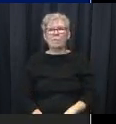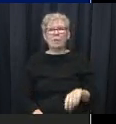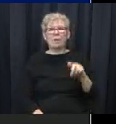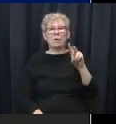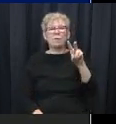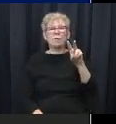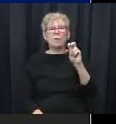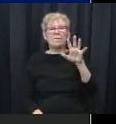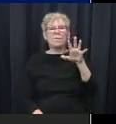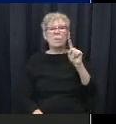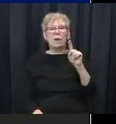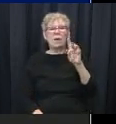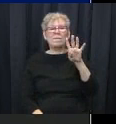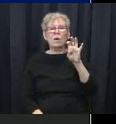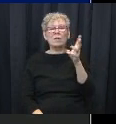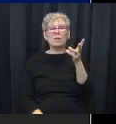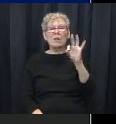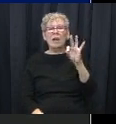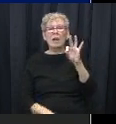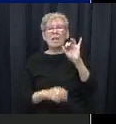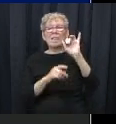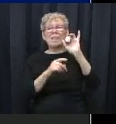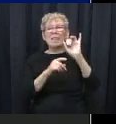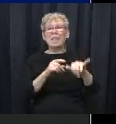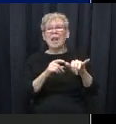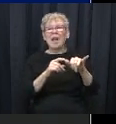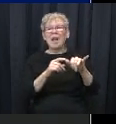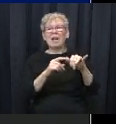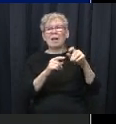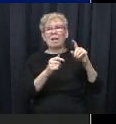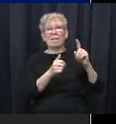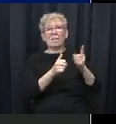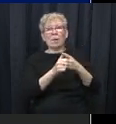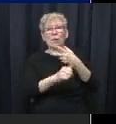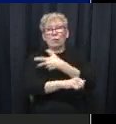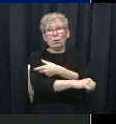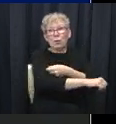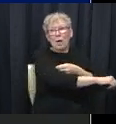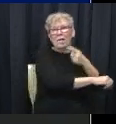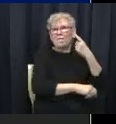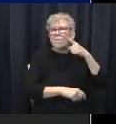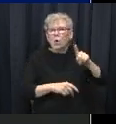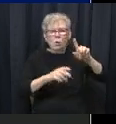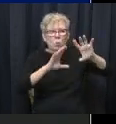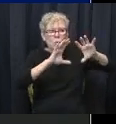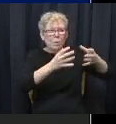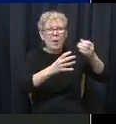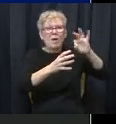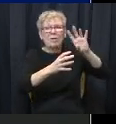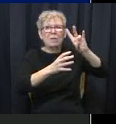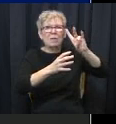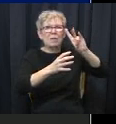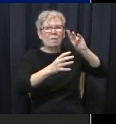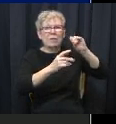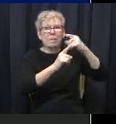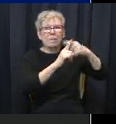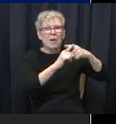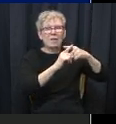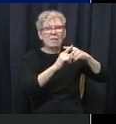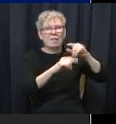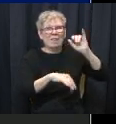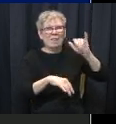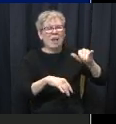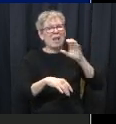469,000 first doses administered to Coloradans, over 70%, and we are 64% closer to meeting